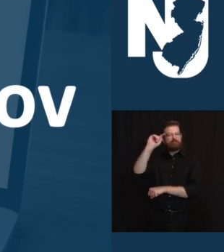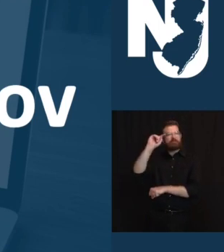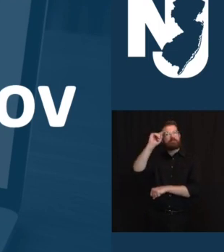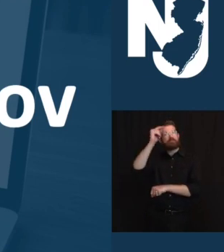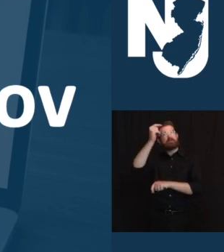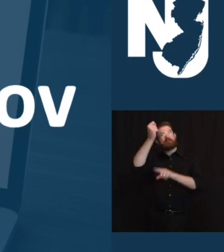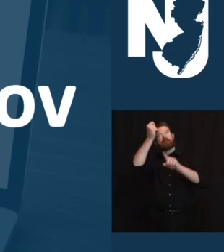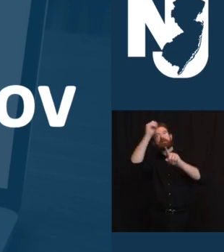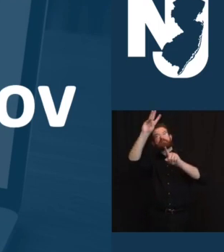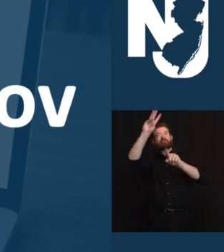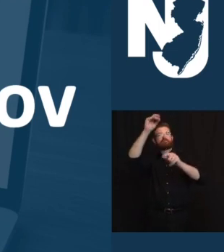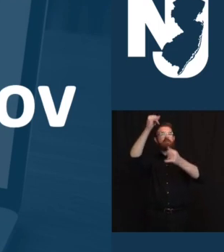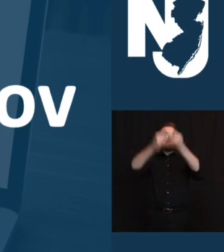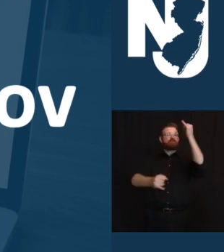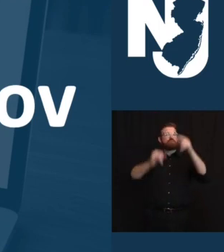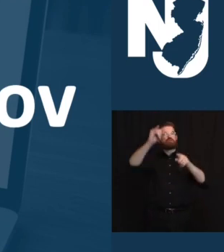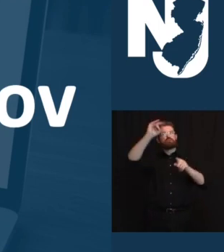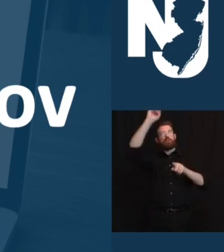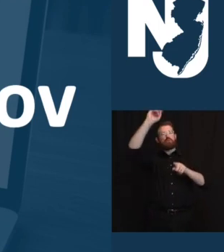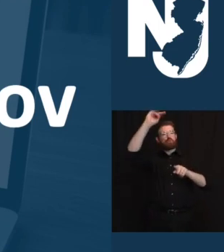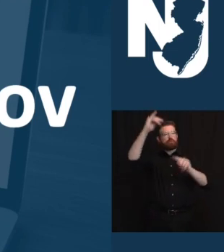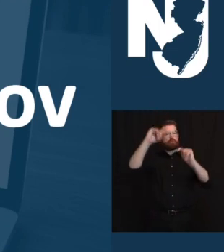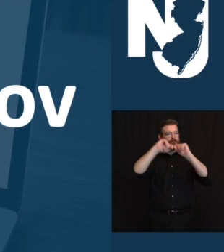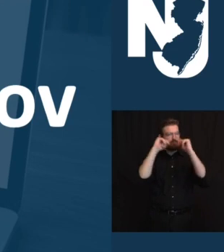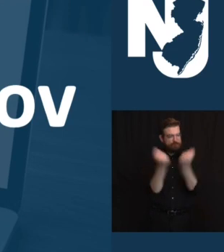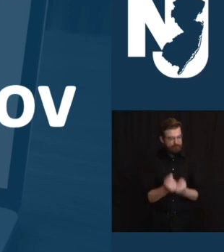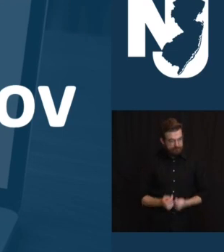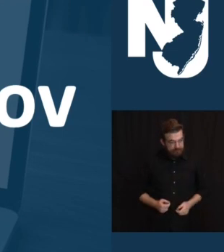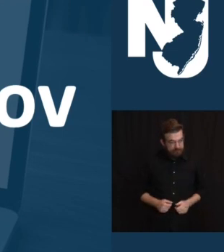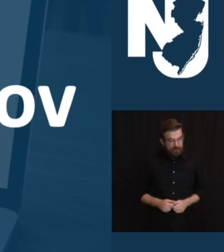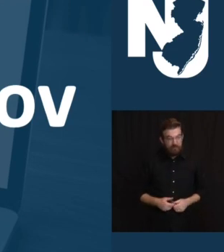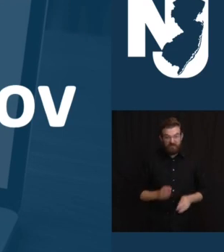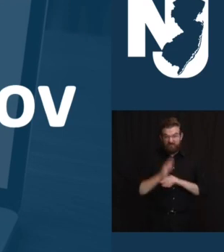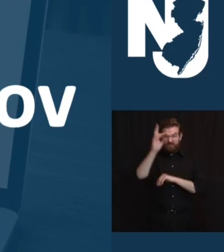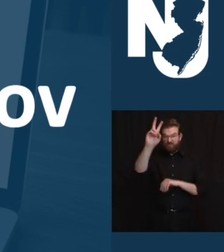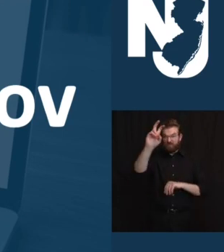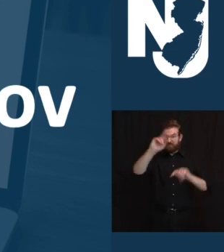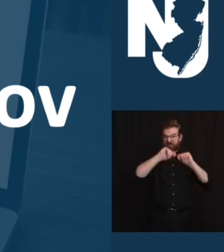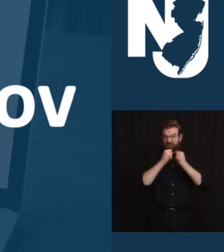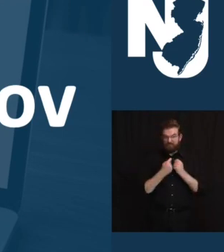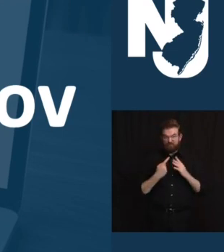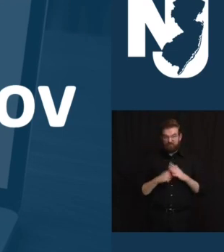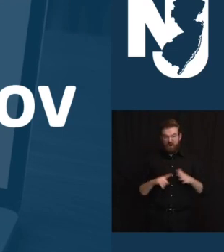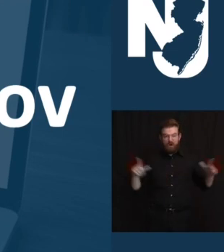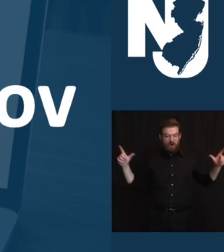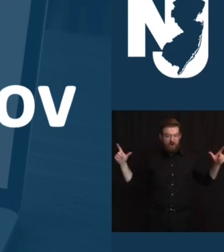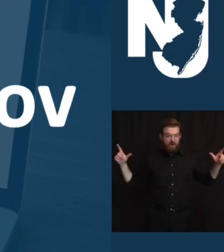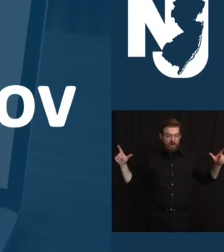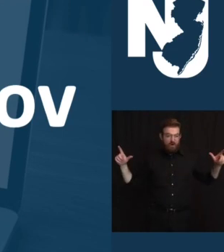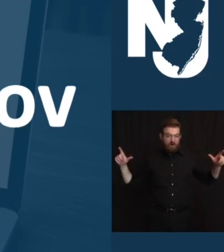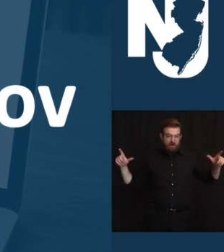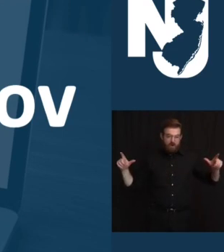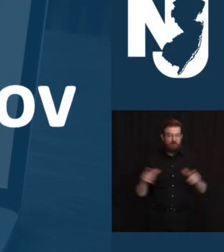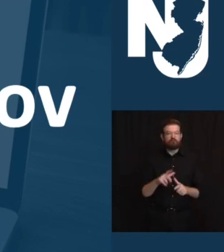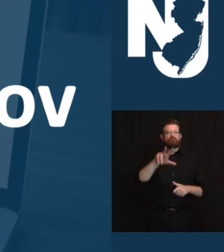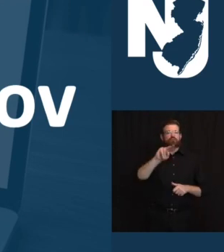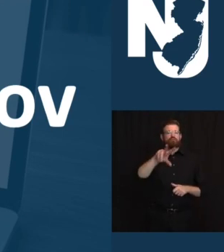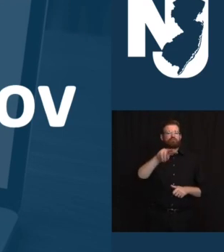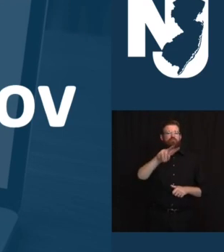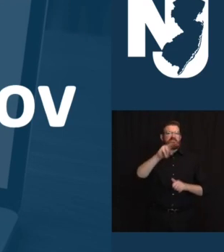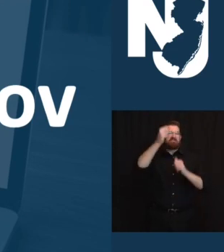the teams. By the way, there were over 200, well over 200 that started in this tournament, and it's great to have baseball back in New